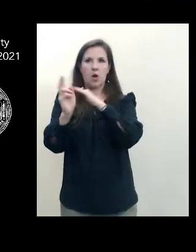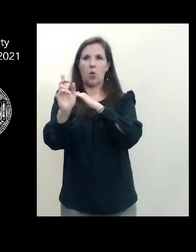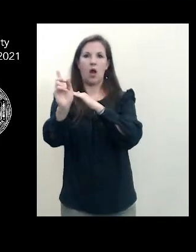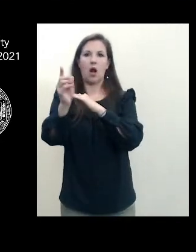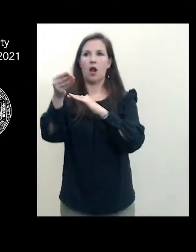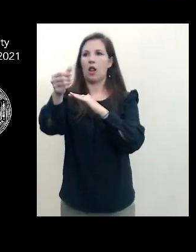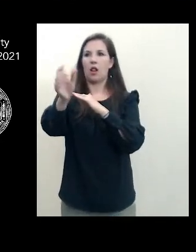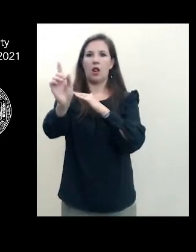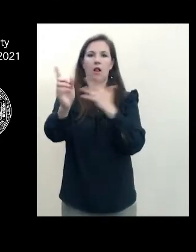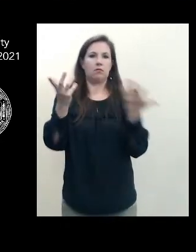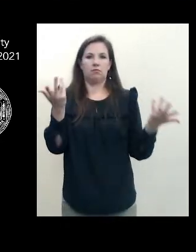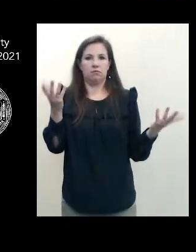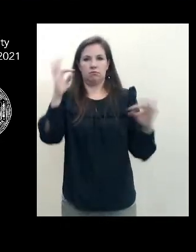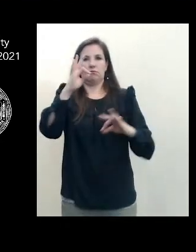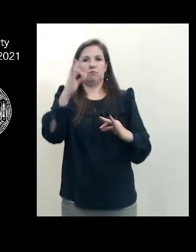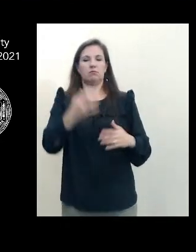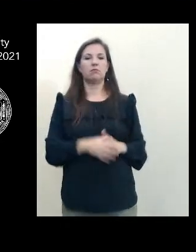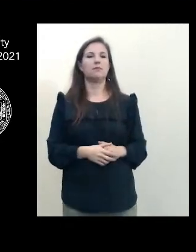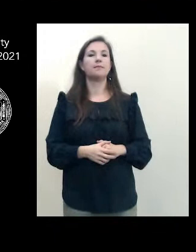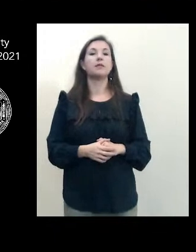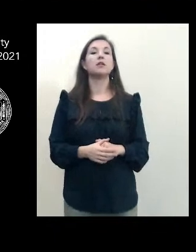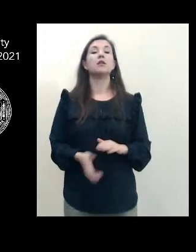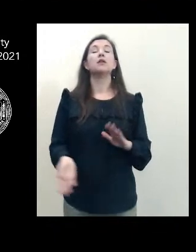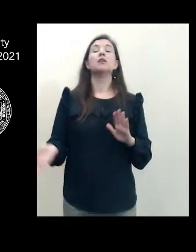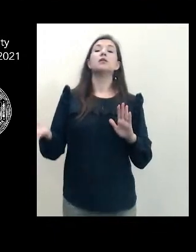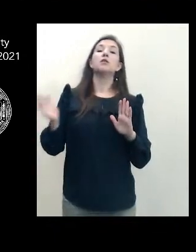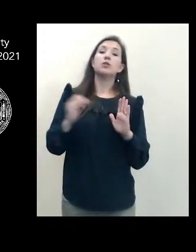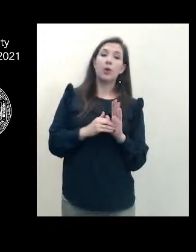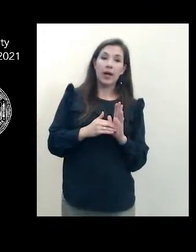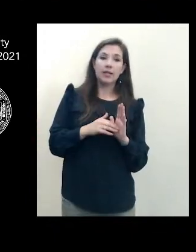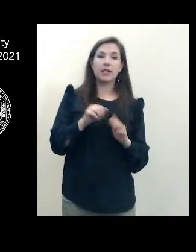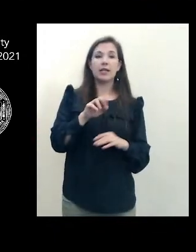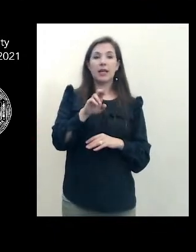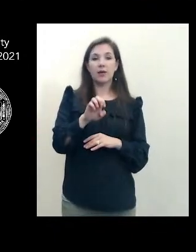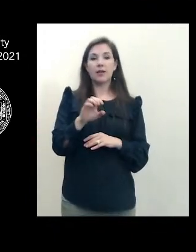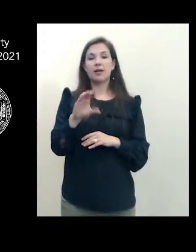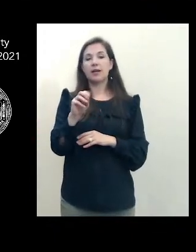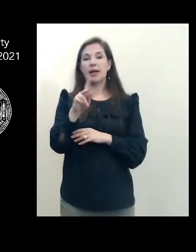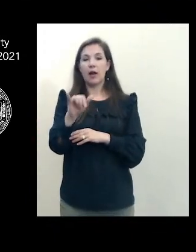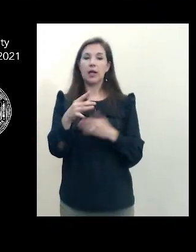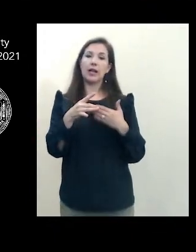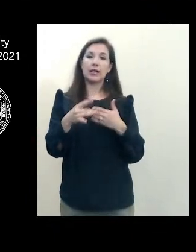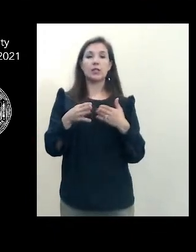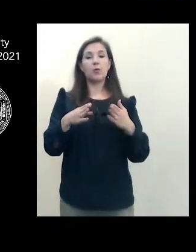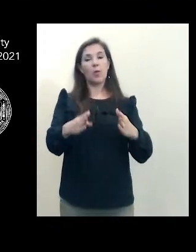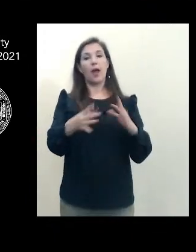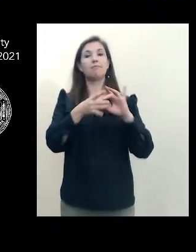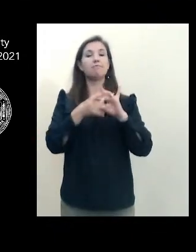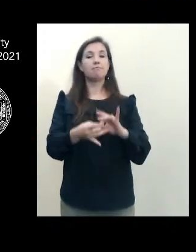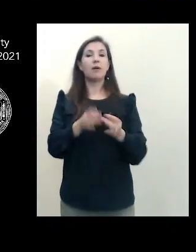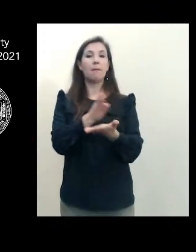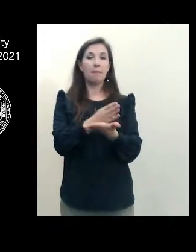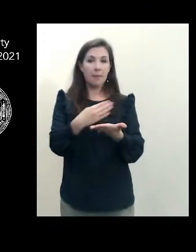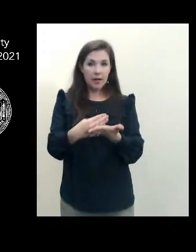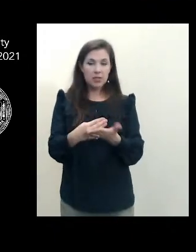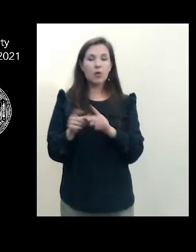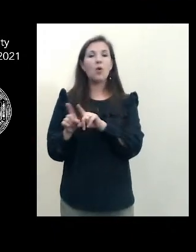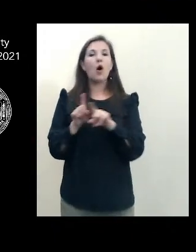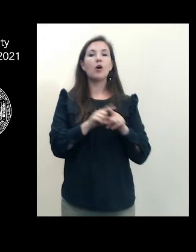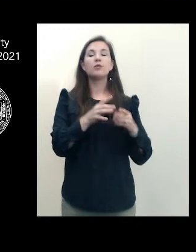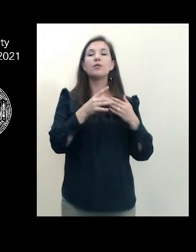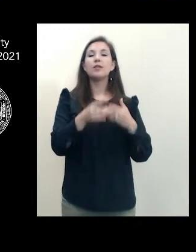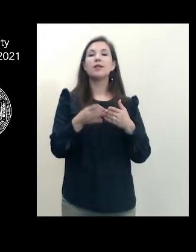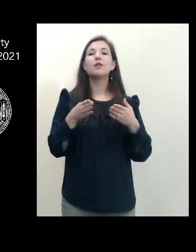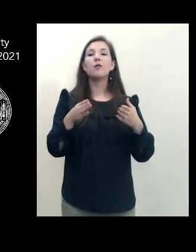be spending your money. So once again, Erie County leads the way with regards to the budget, and we also lead the way